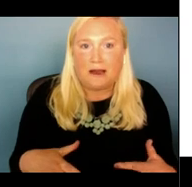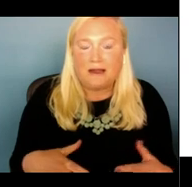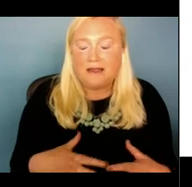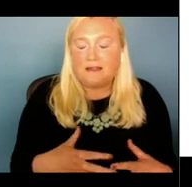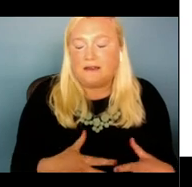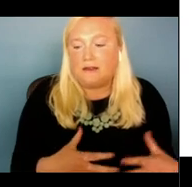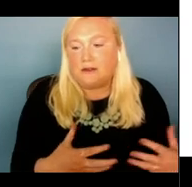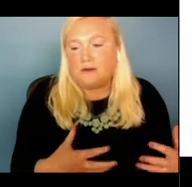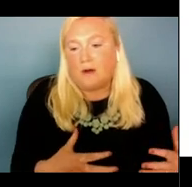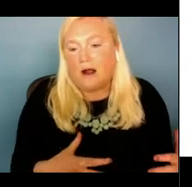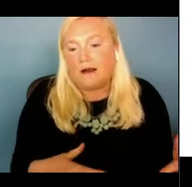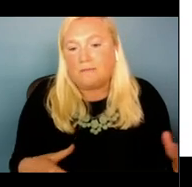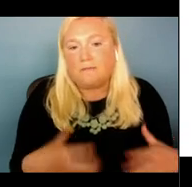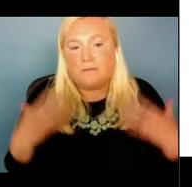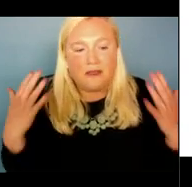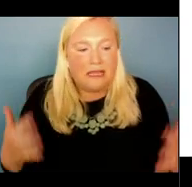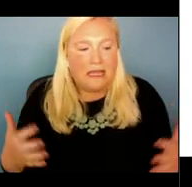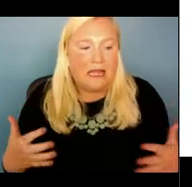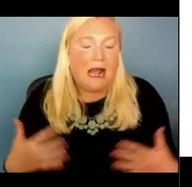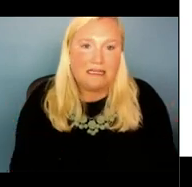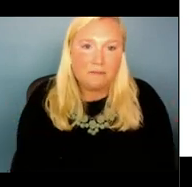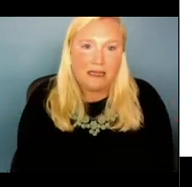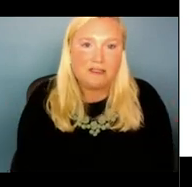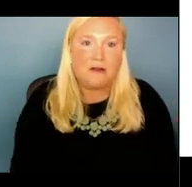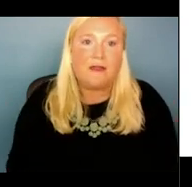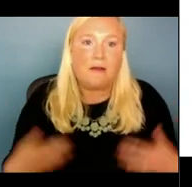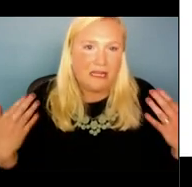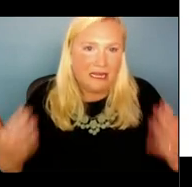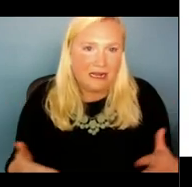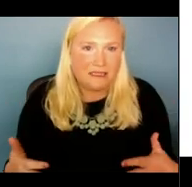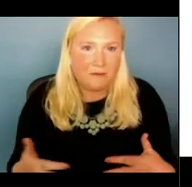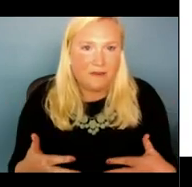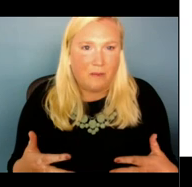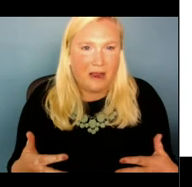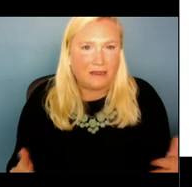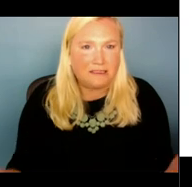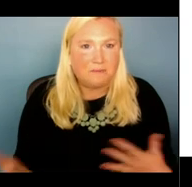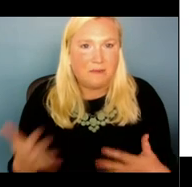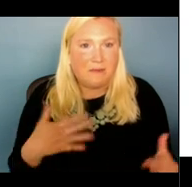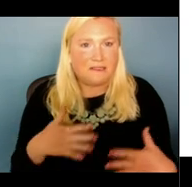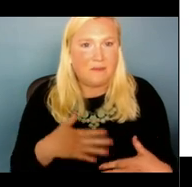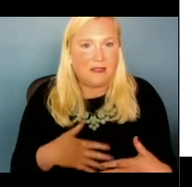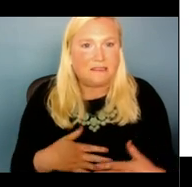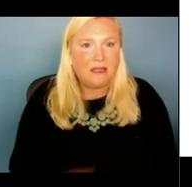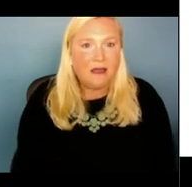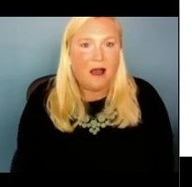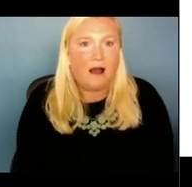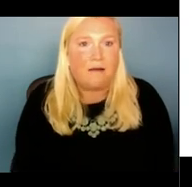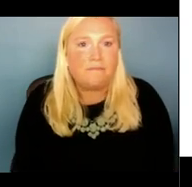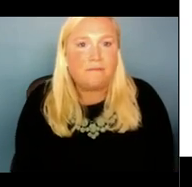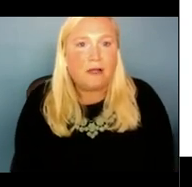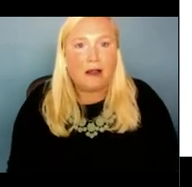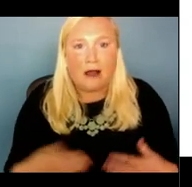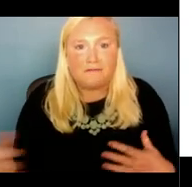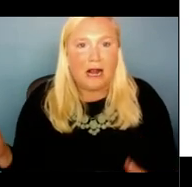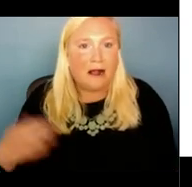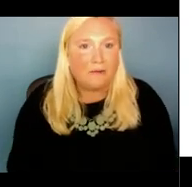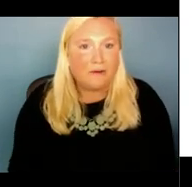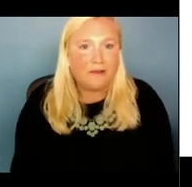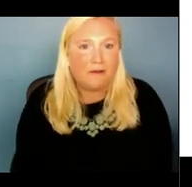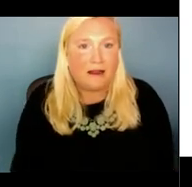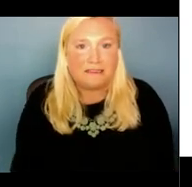those moments where you are thinking, I need to make sure that I'm reconnecting with the parents. Maybe something's